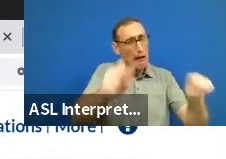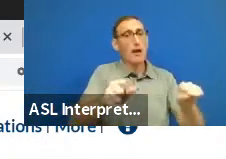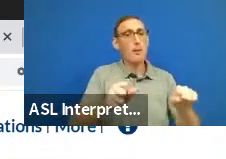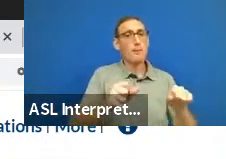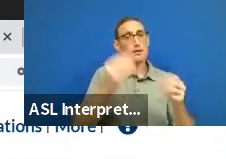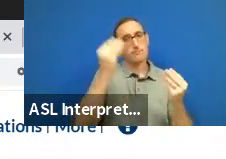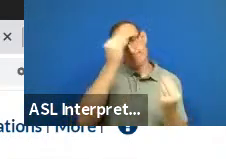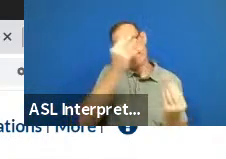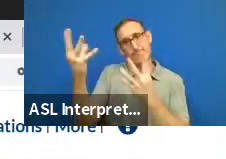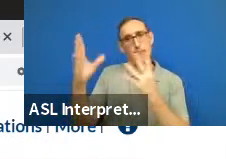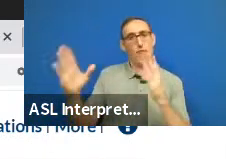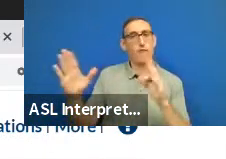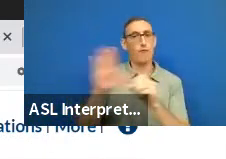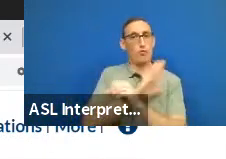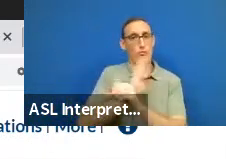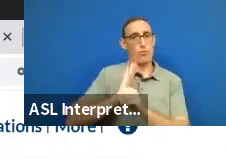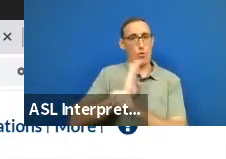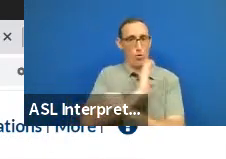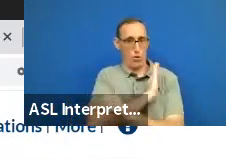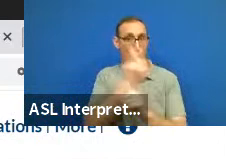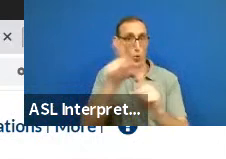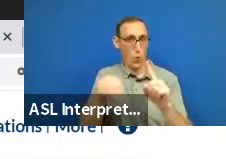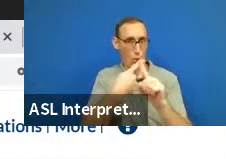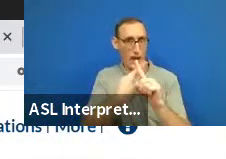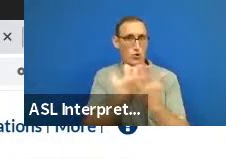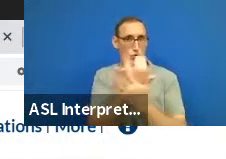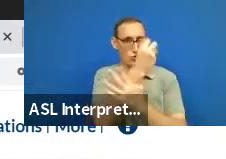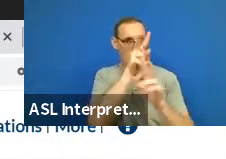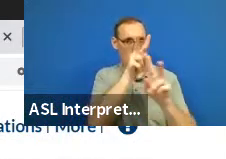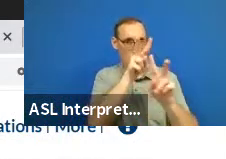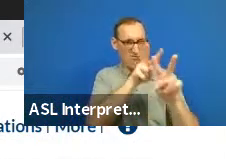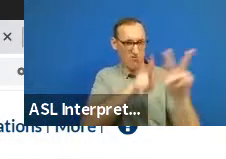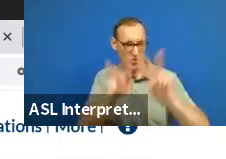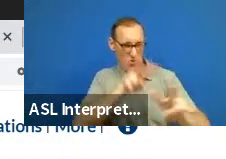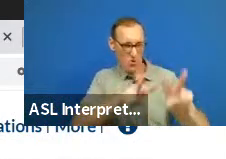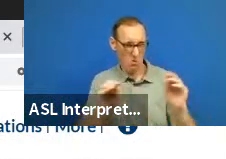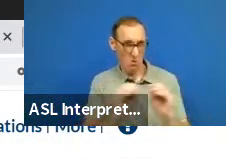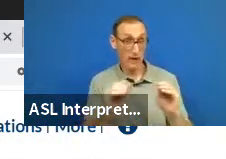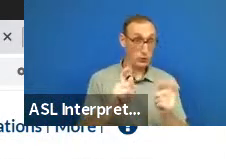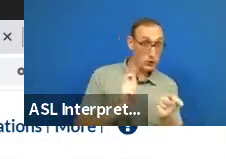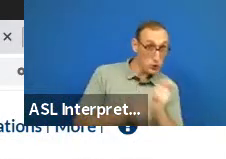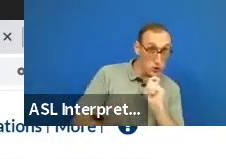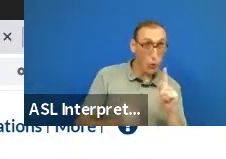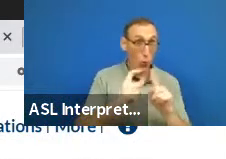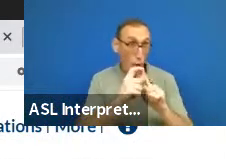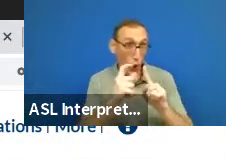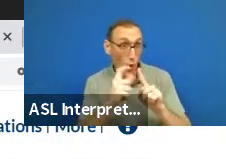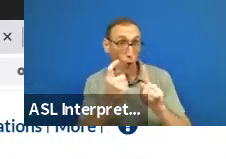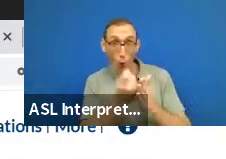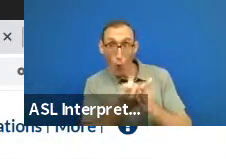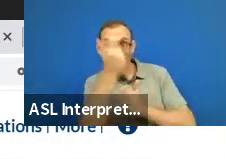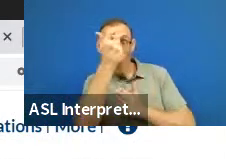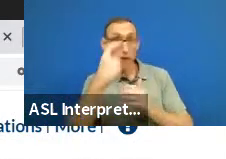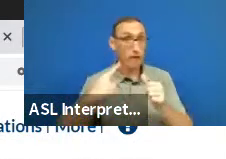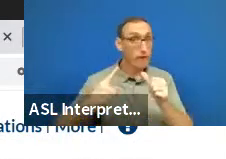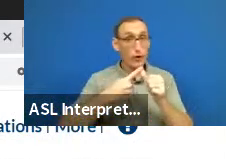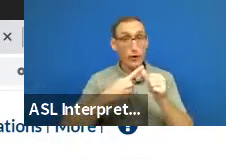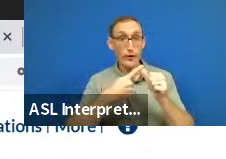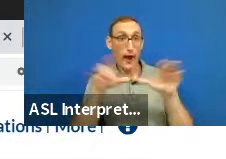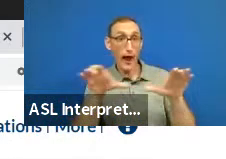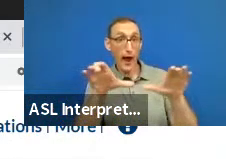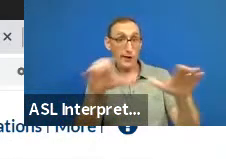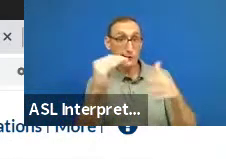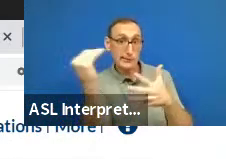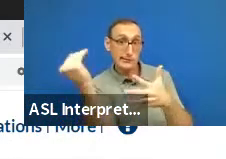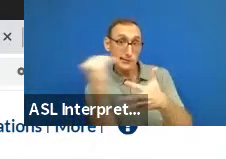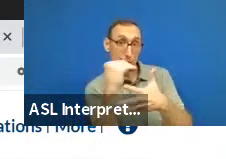as you're able to go inside and look at these. So for instance, if we need to change the wording, if we need to remove the first action step, and if we need to